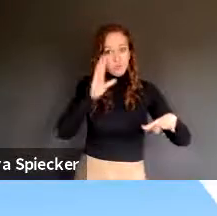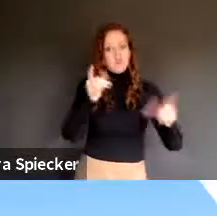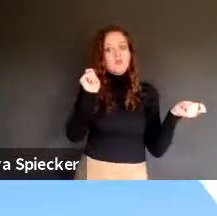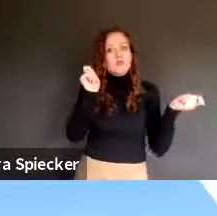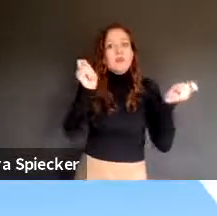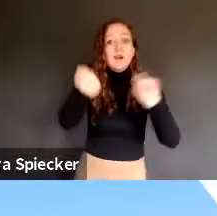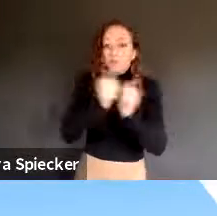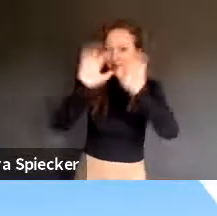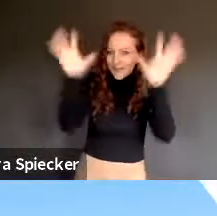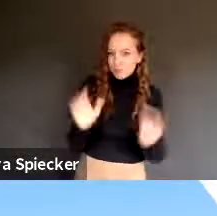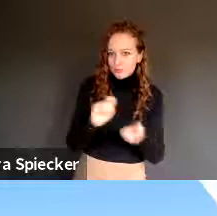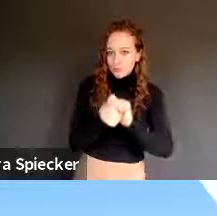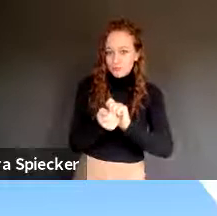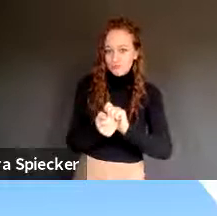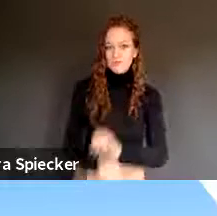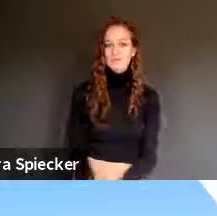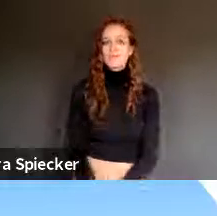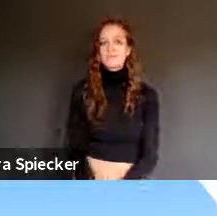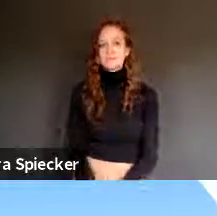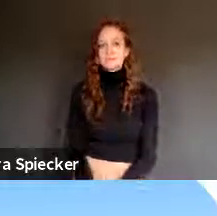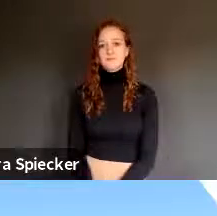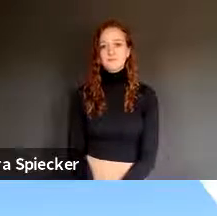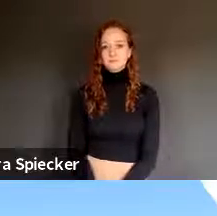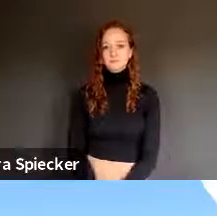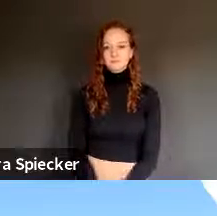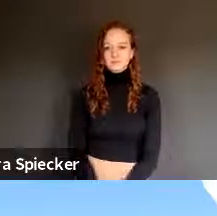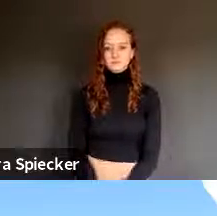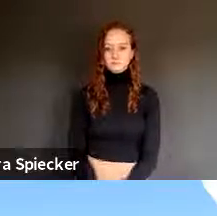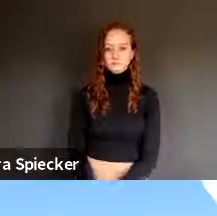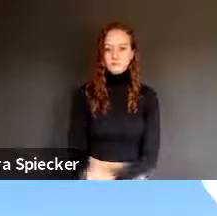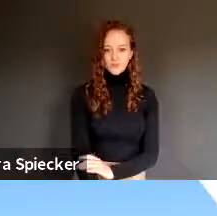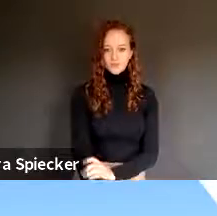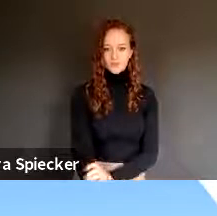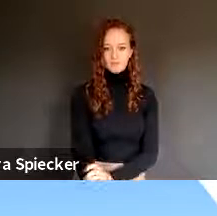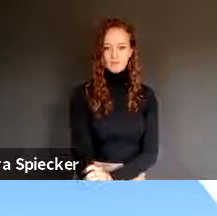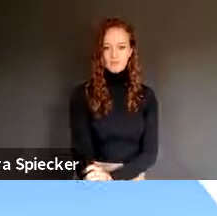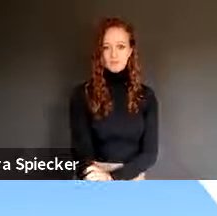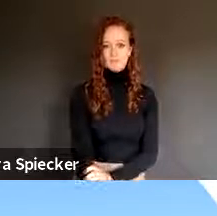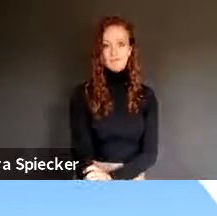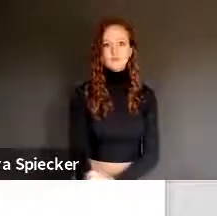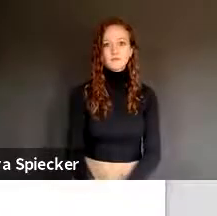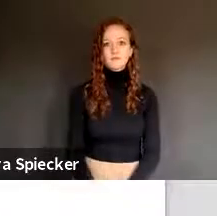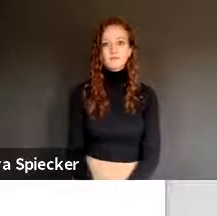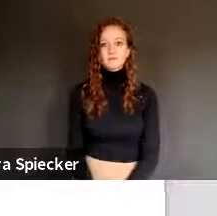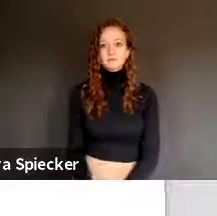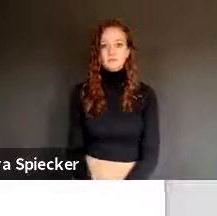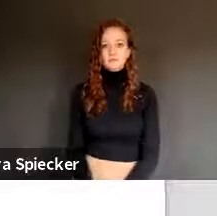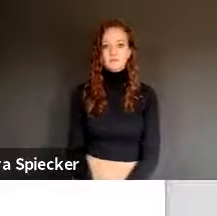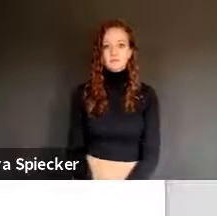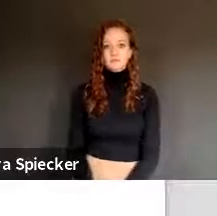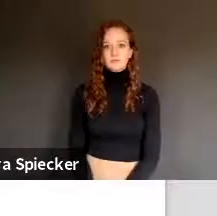ecotonal, meaning they have both marine and terrestrial influences, both of which are changing due to climate change.